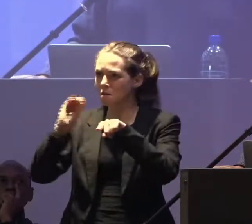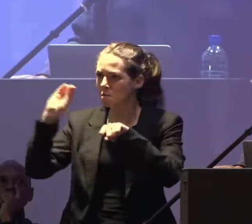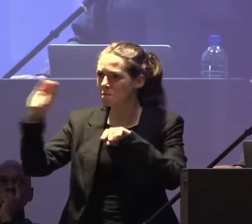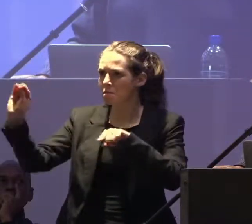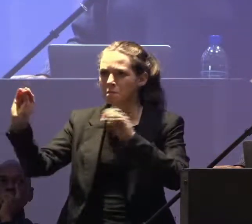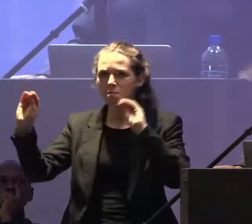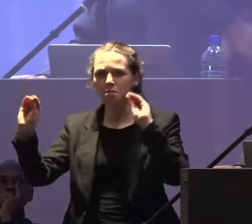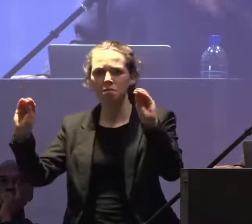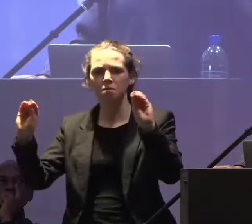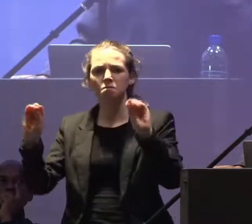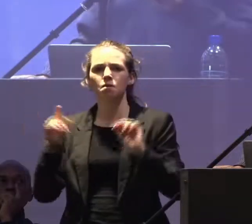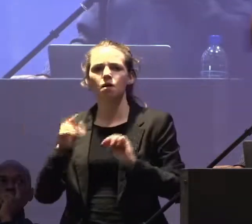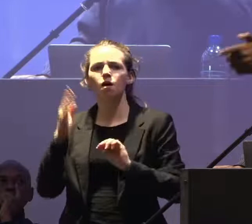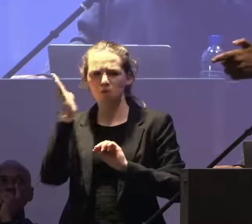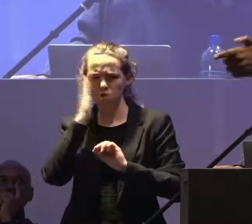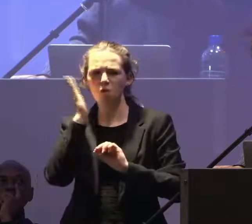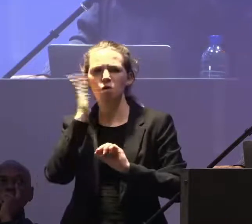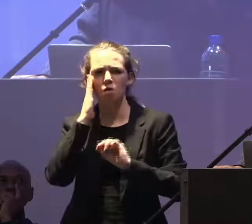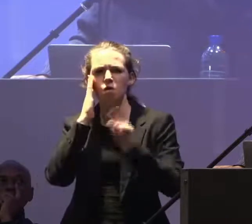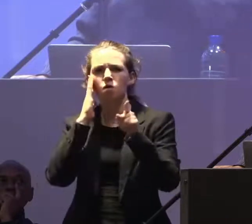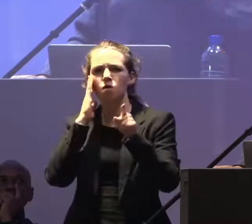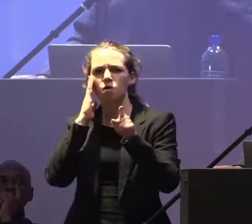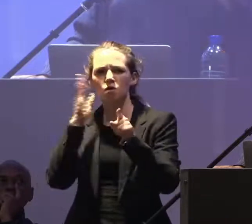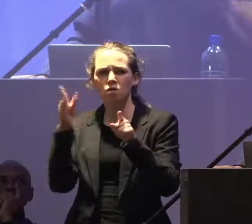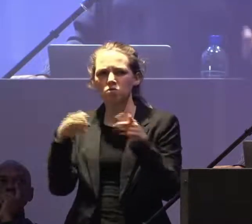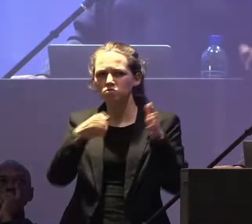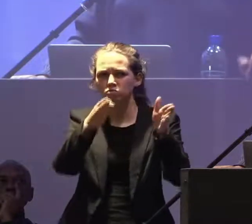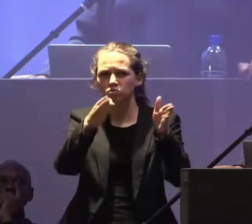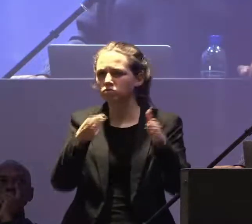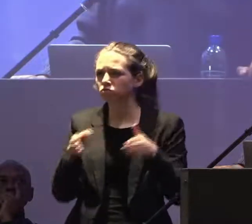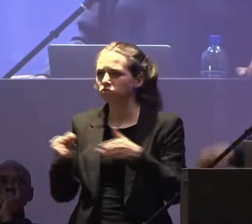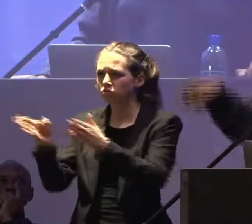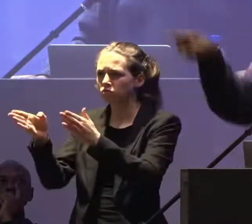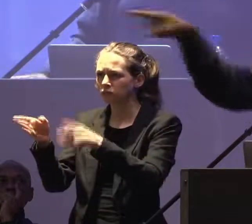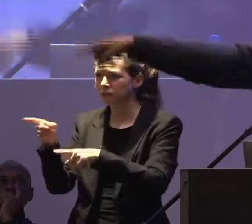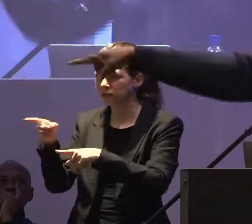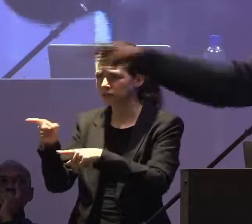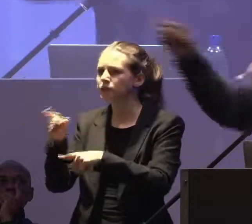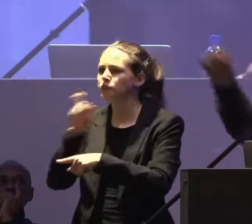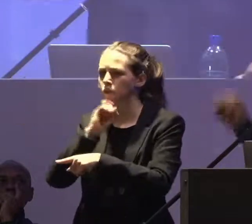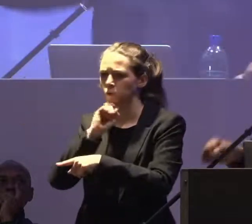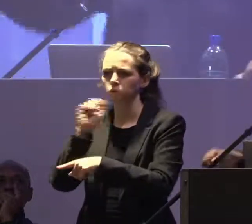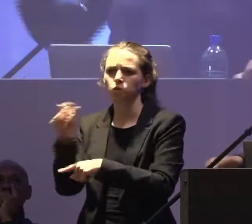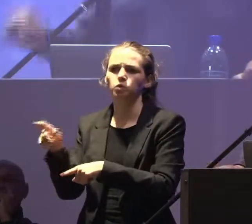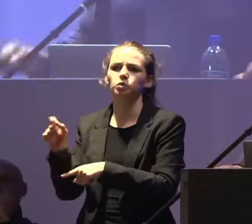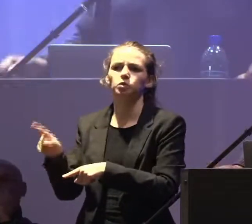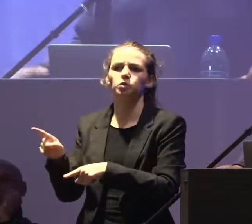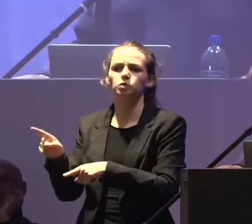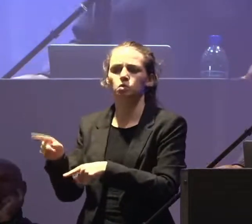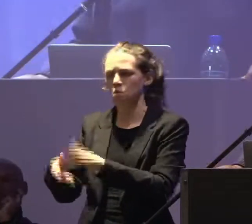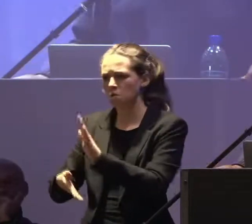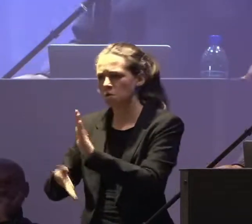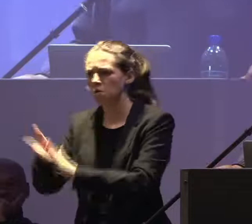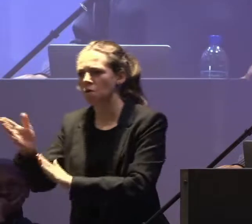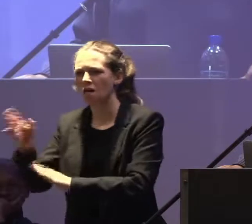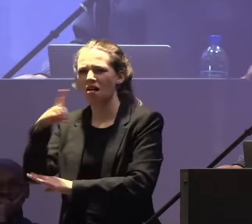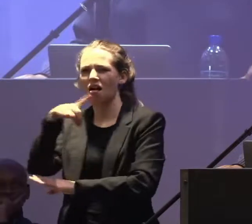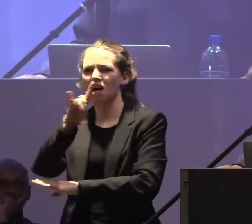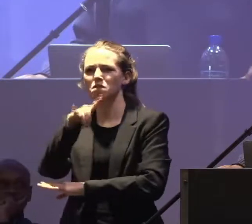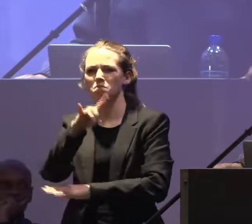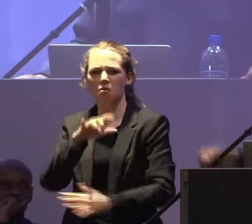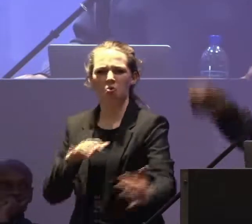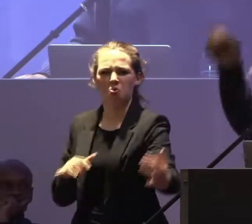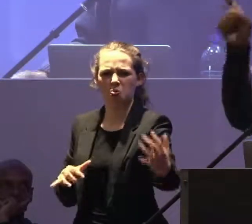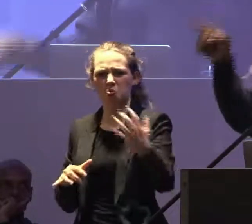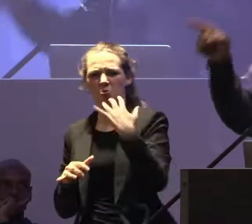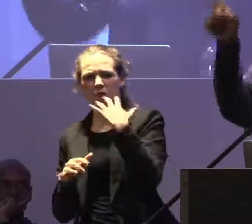they would have known which route to use and not come across migrating animals.